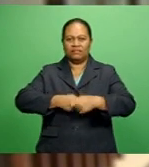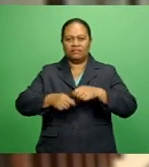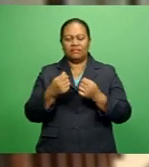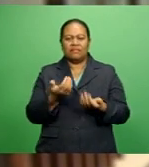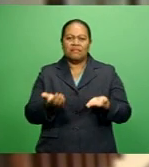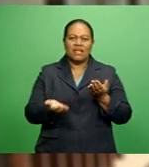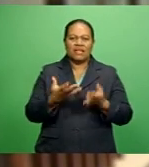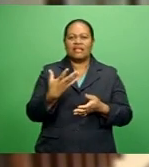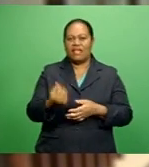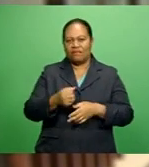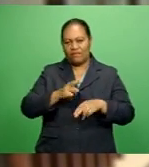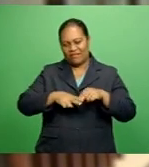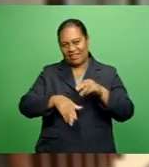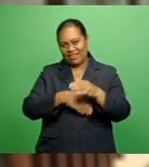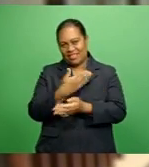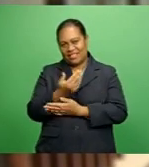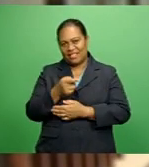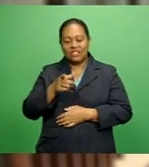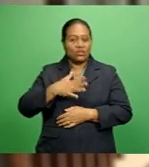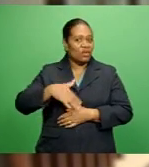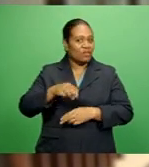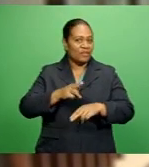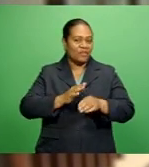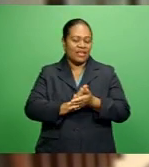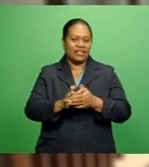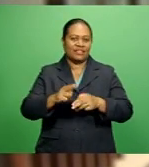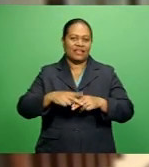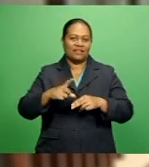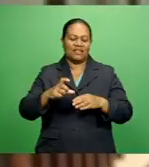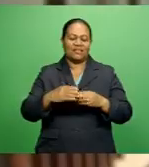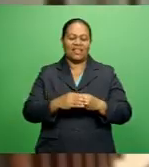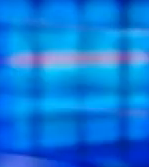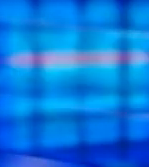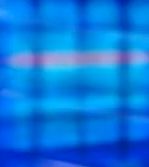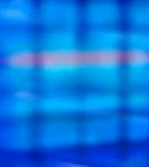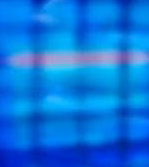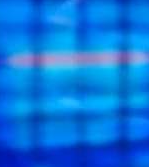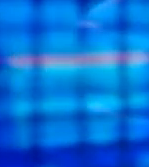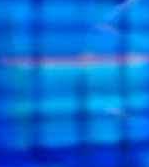on Friday. That's all from HFC Bank for now. Vinaka.